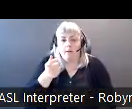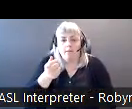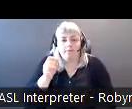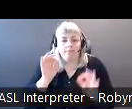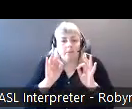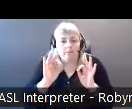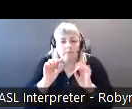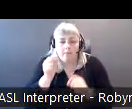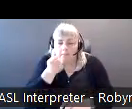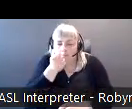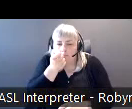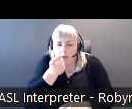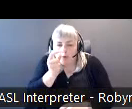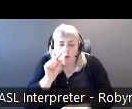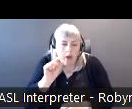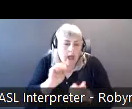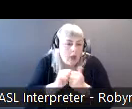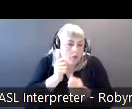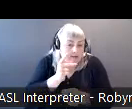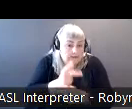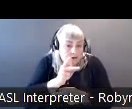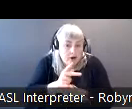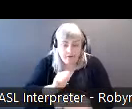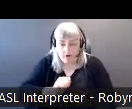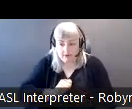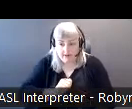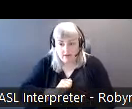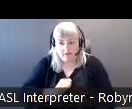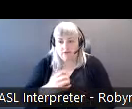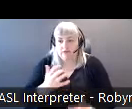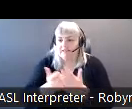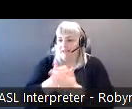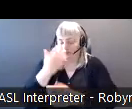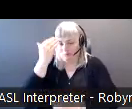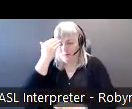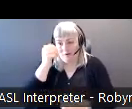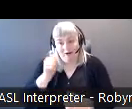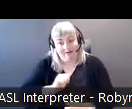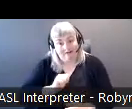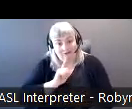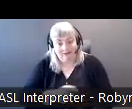kind of care for ourselves, but also just get to know ourselves, really.